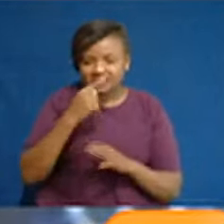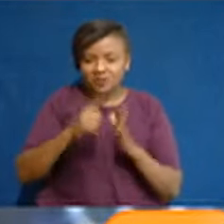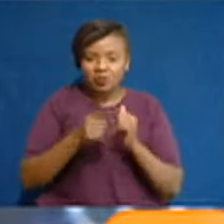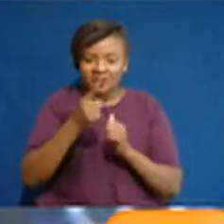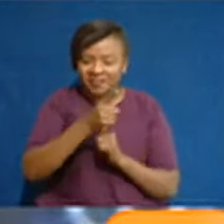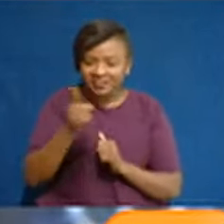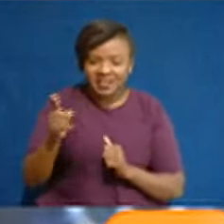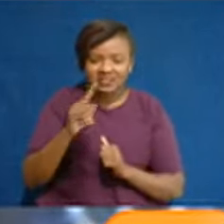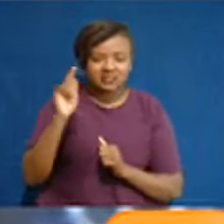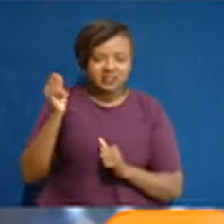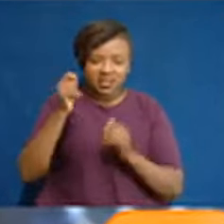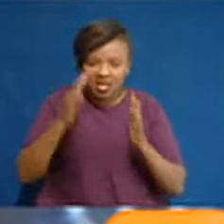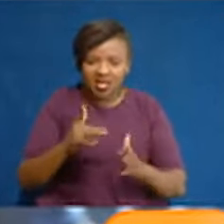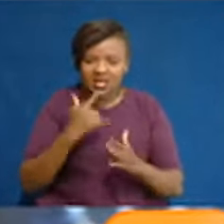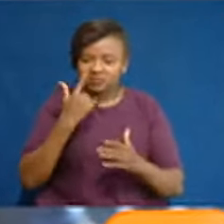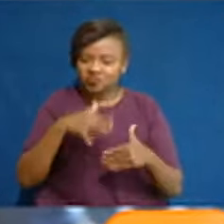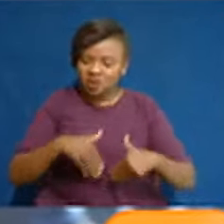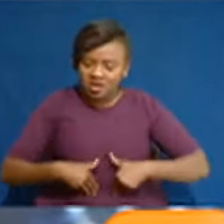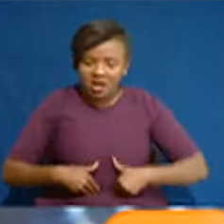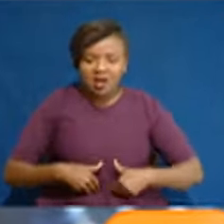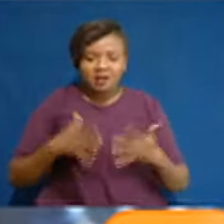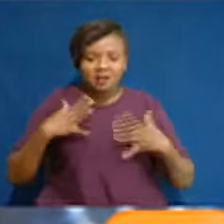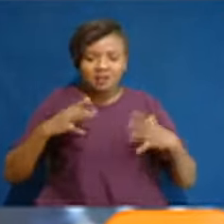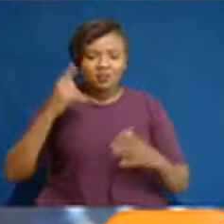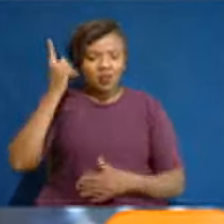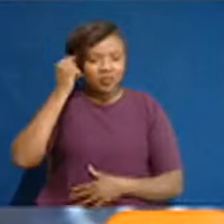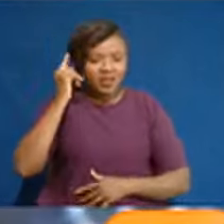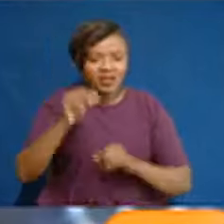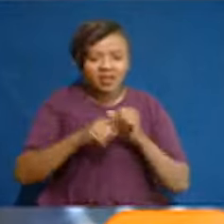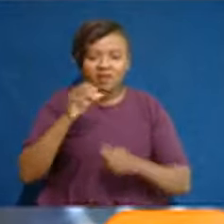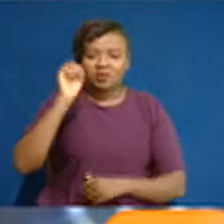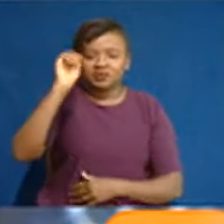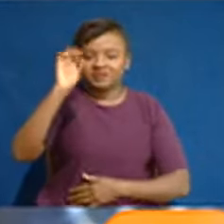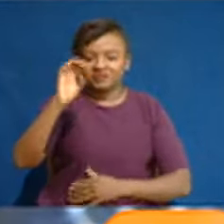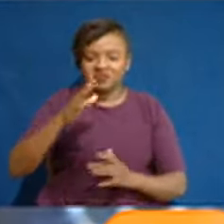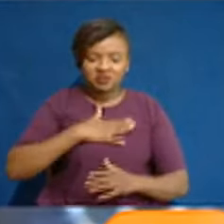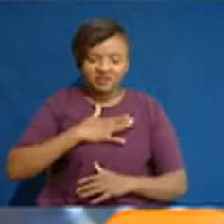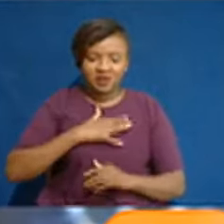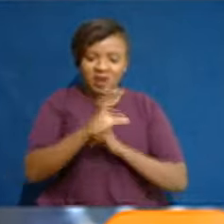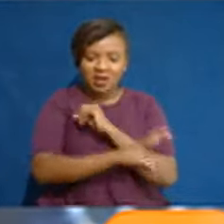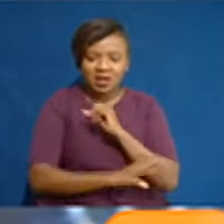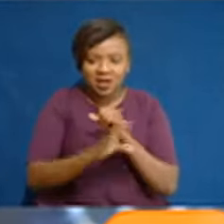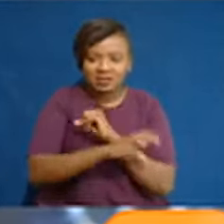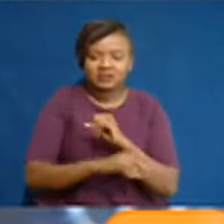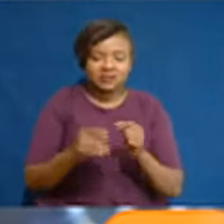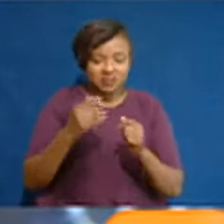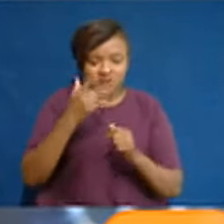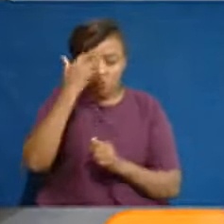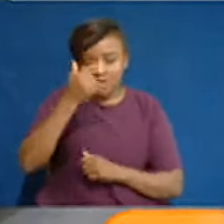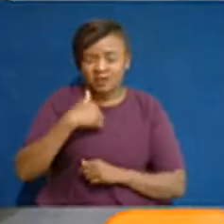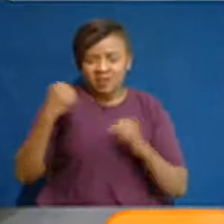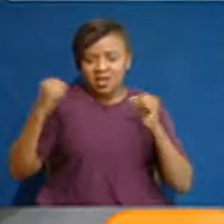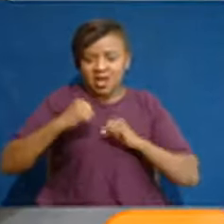are young people who are thinking about the future of this country and so on, because I agree with him on that point. But I think the other